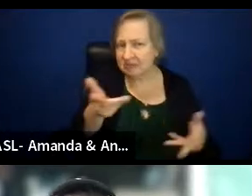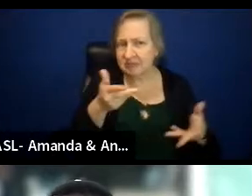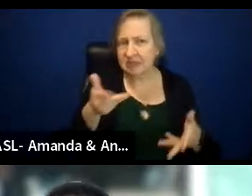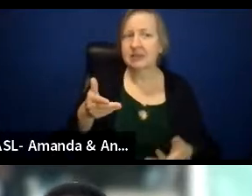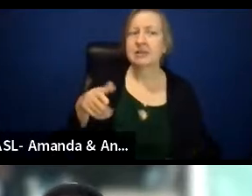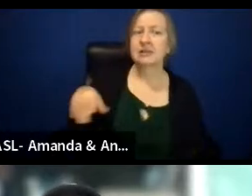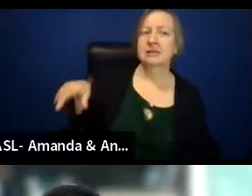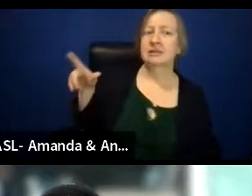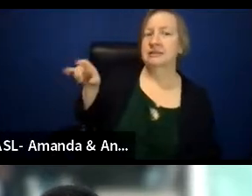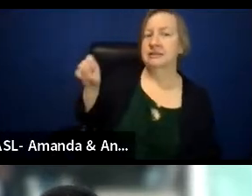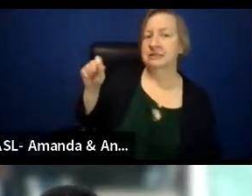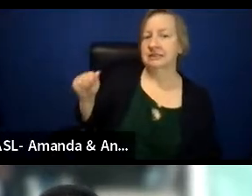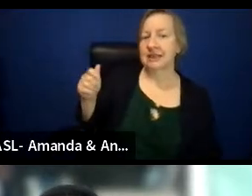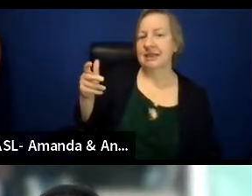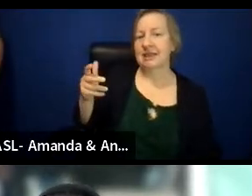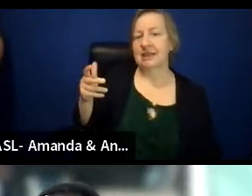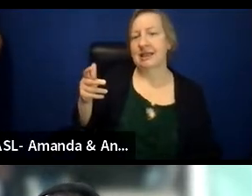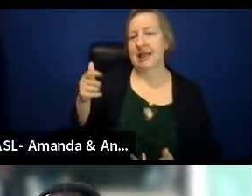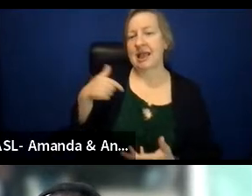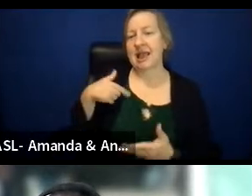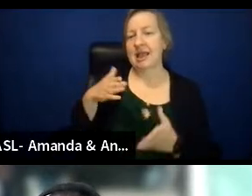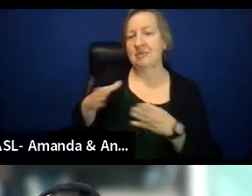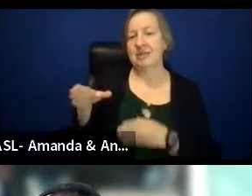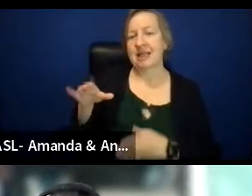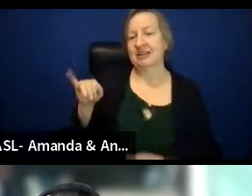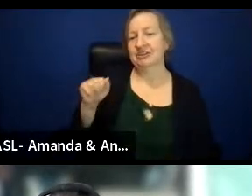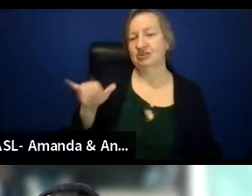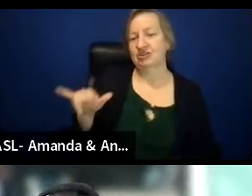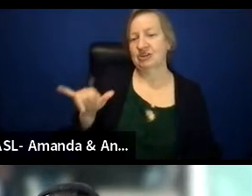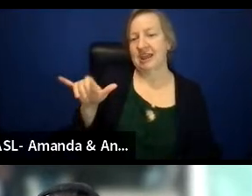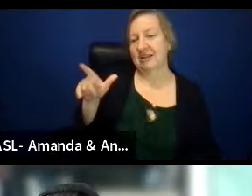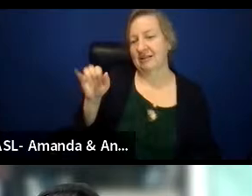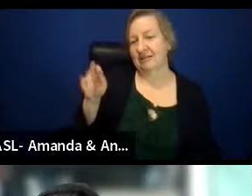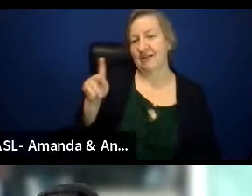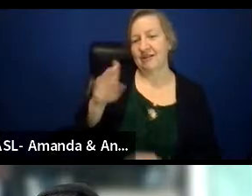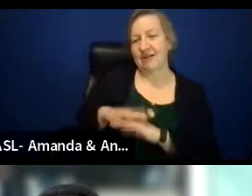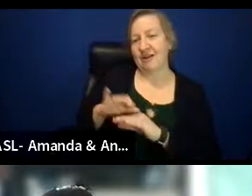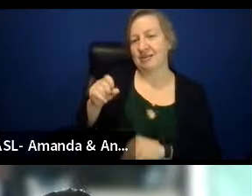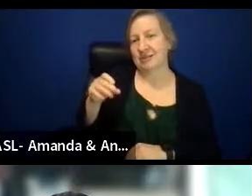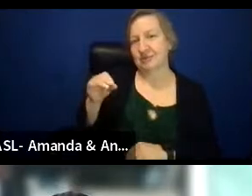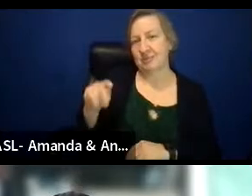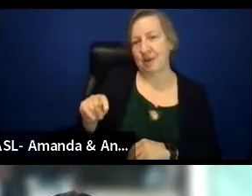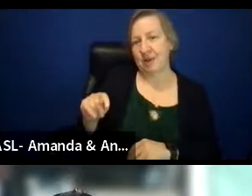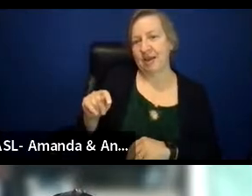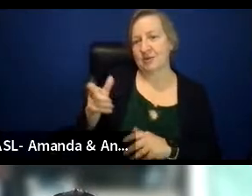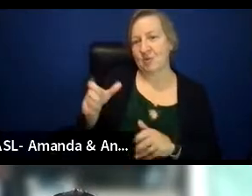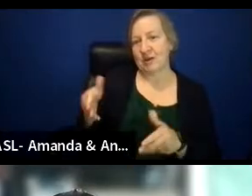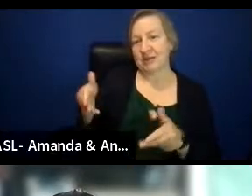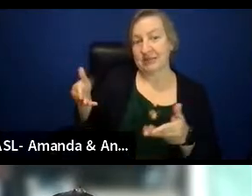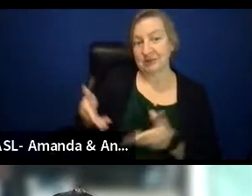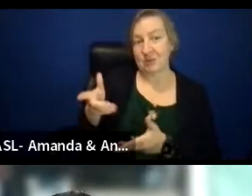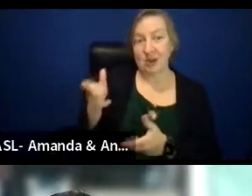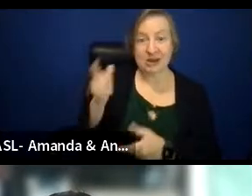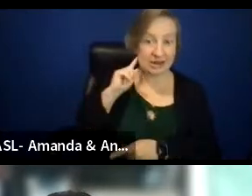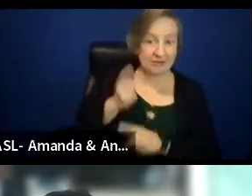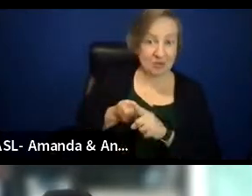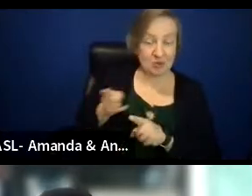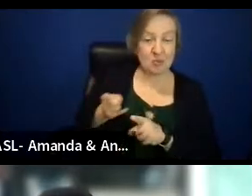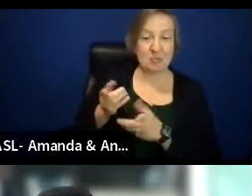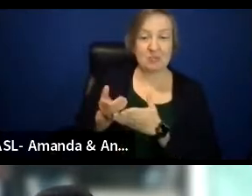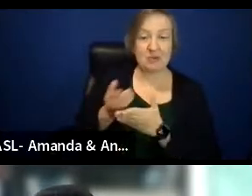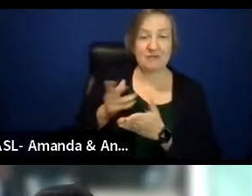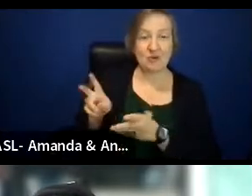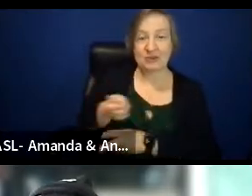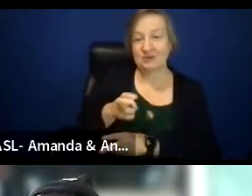put Jay Clark on the spot, but it looks like he just joined too. So if you want to do an intro, then we'd love to hear from you as well before we head over to